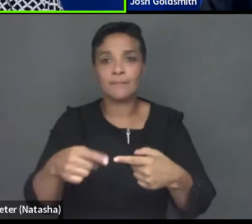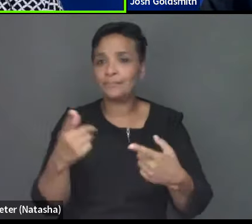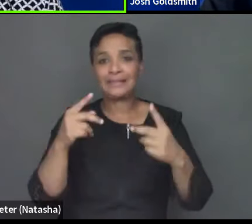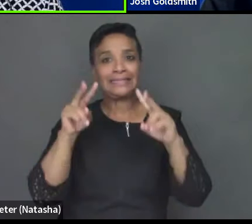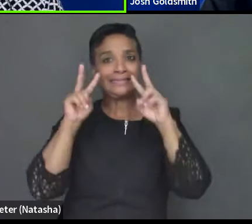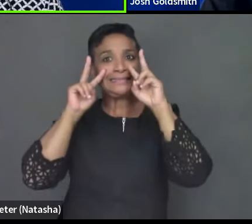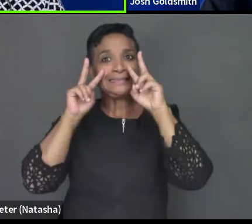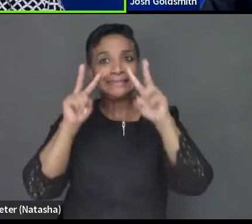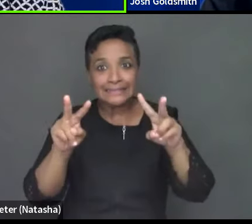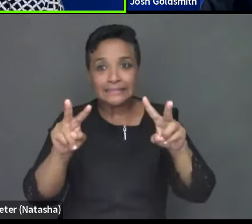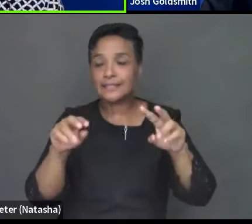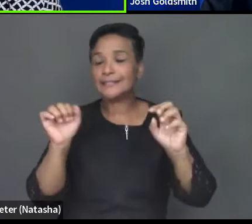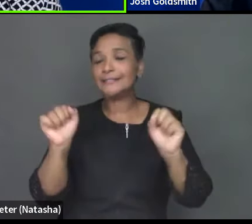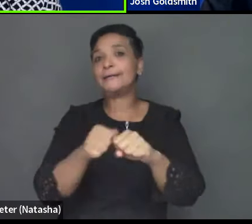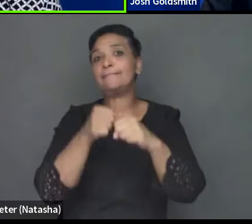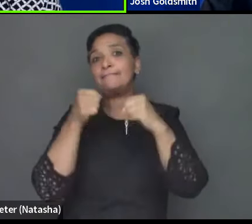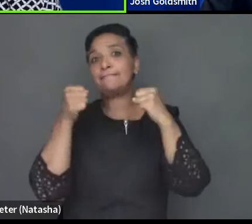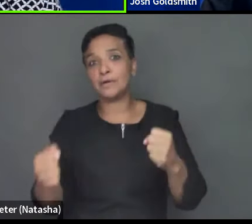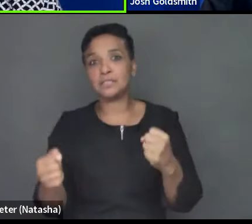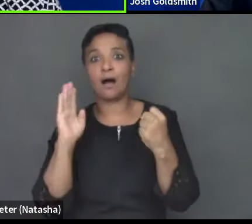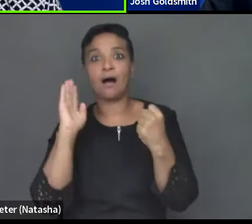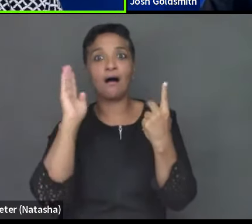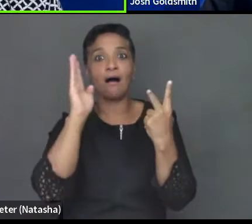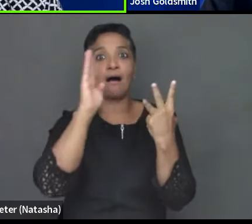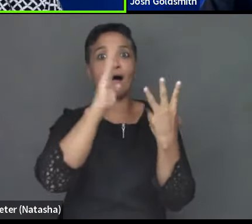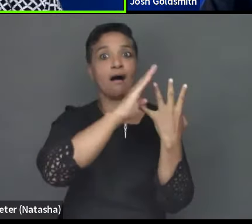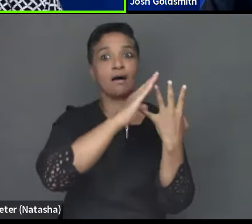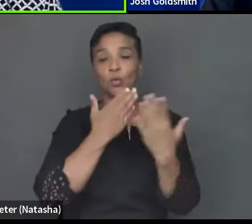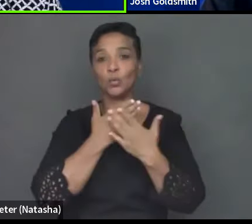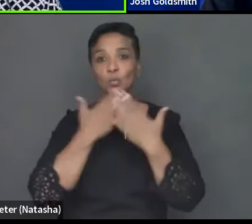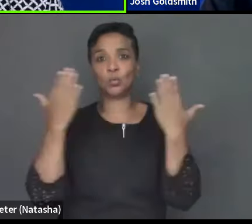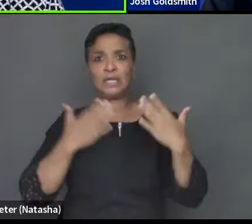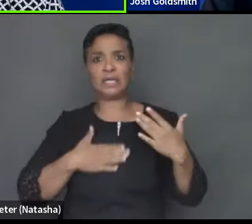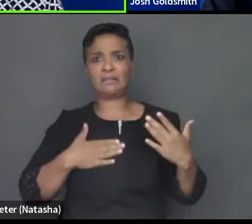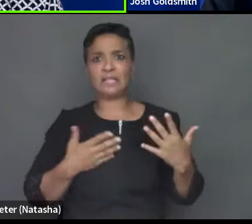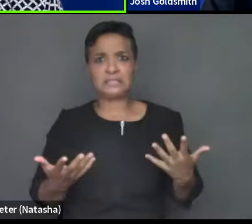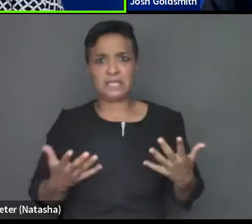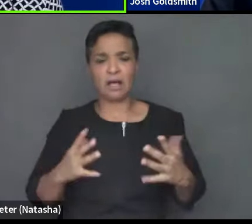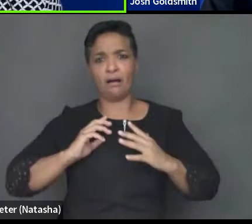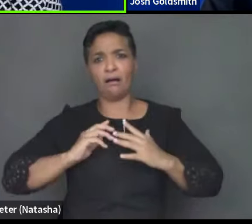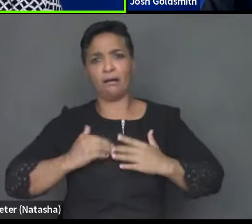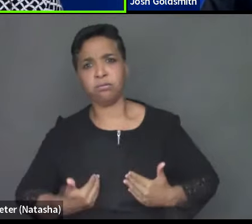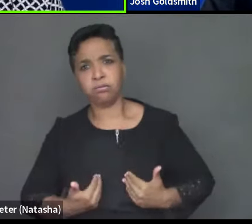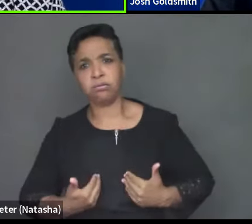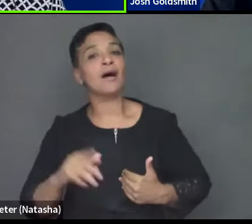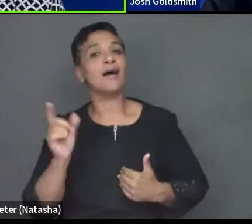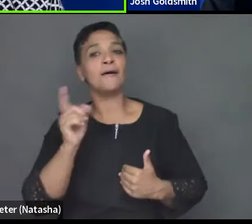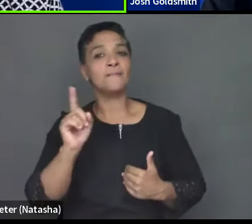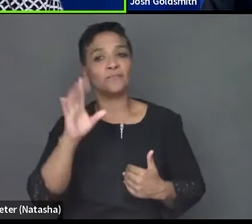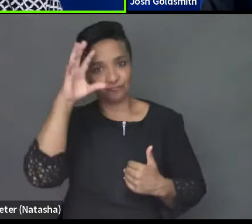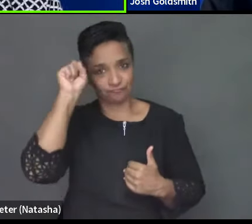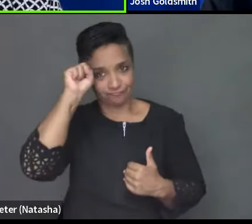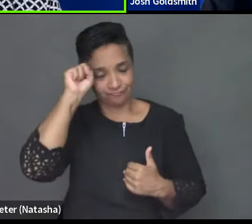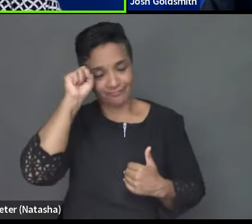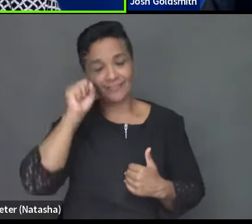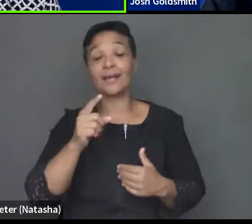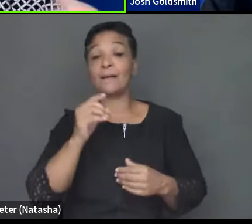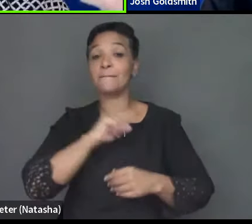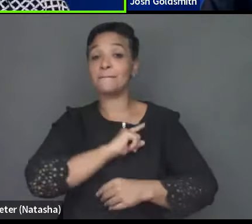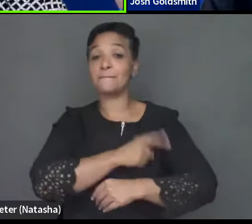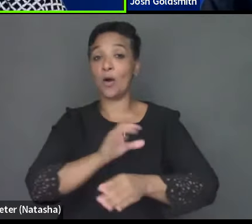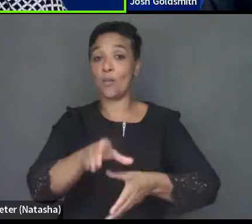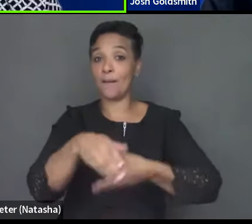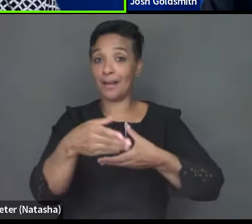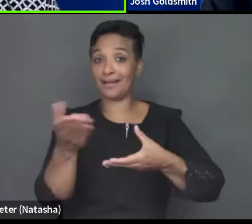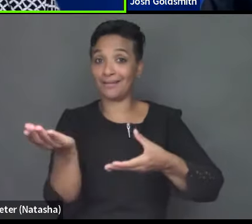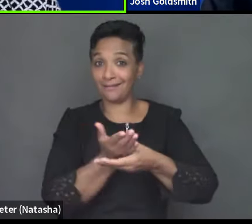be able to attend all of the sessions without feeling excessively tired, remember we have the power pack for you to continue